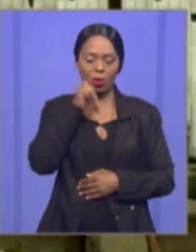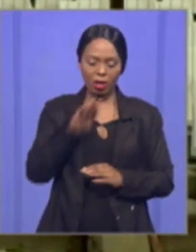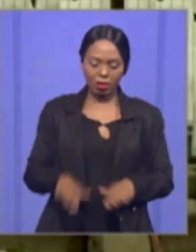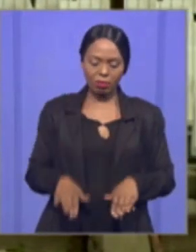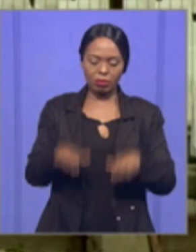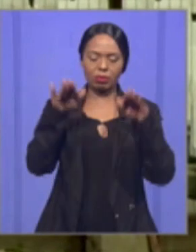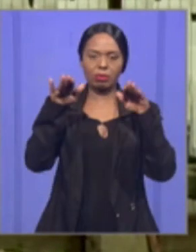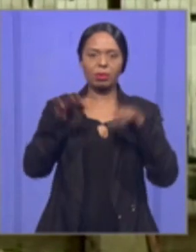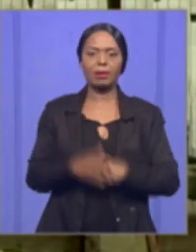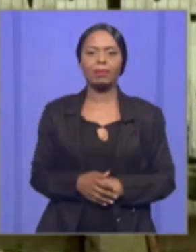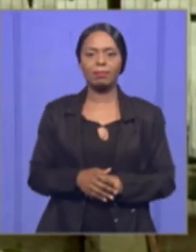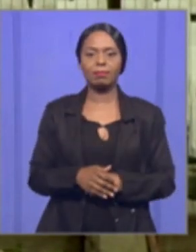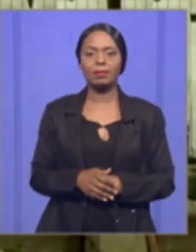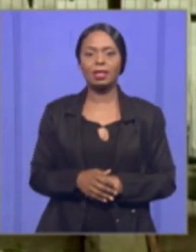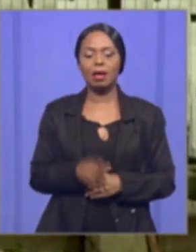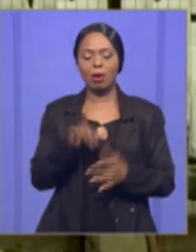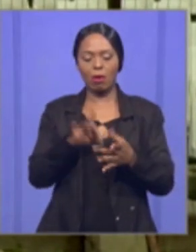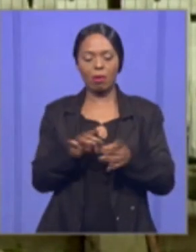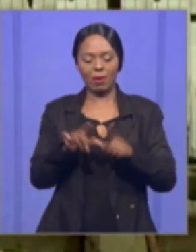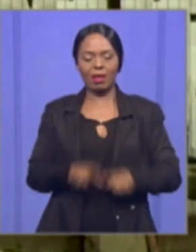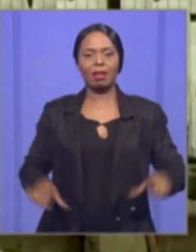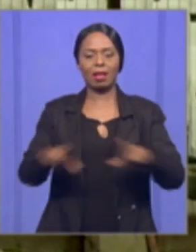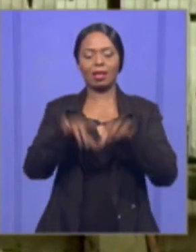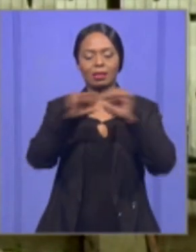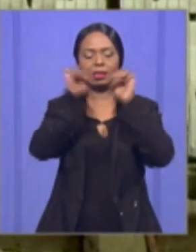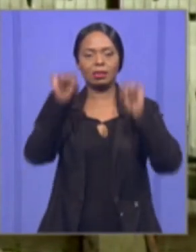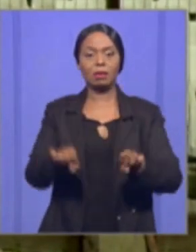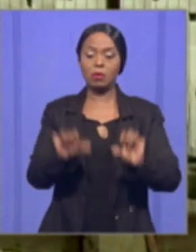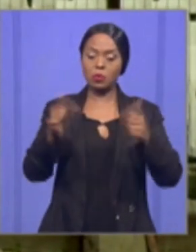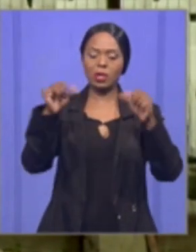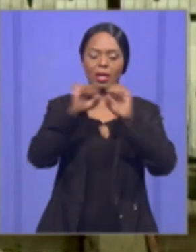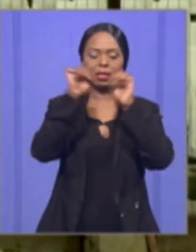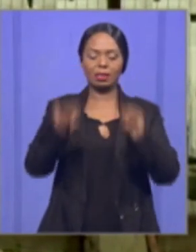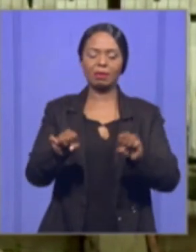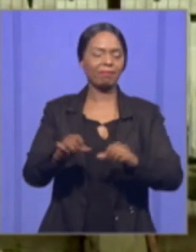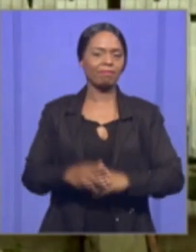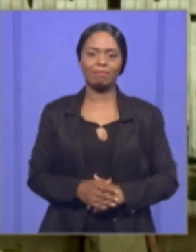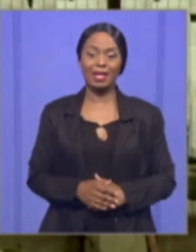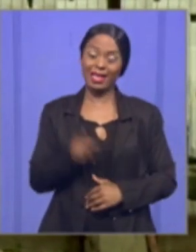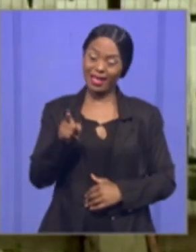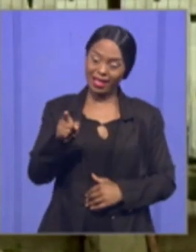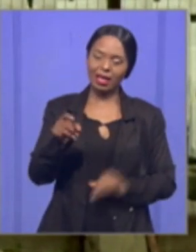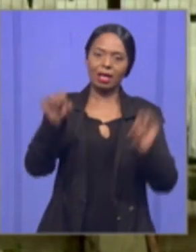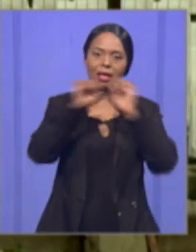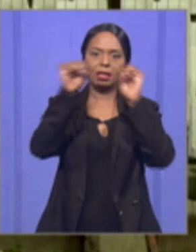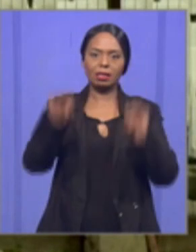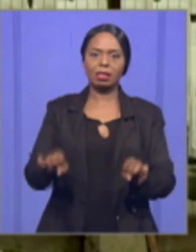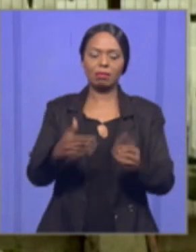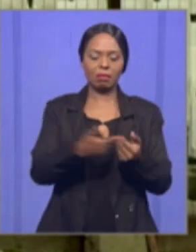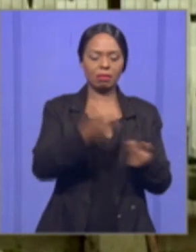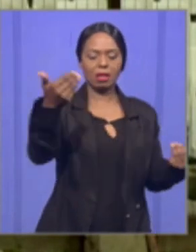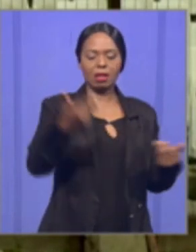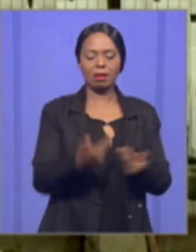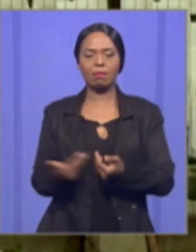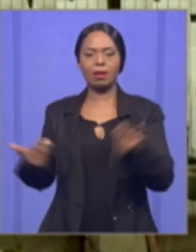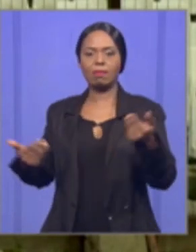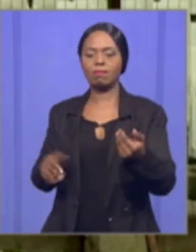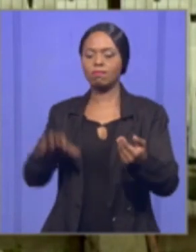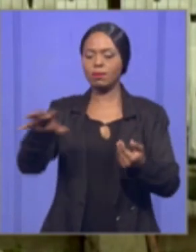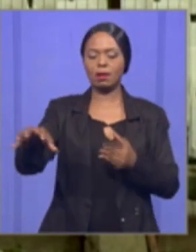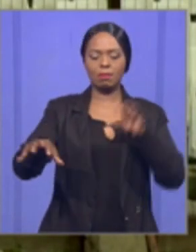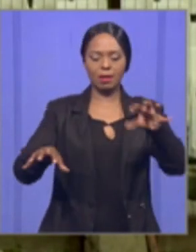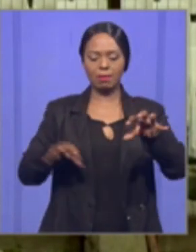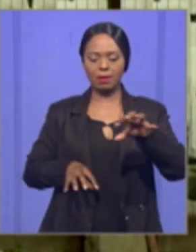homeland systems are not good systems. It's systems tse di re dividang, tse di dividang